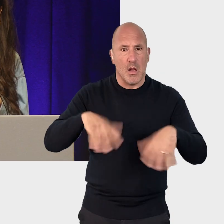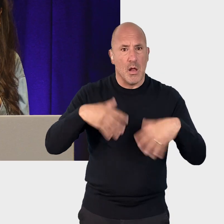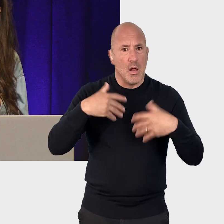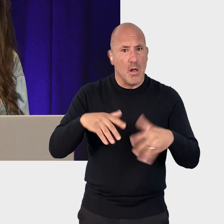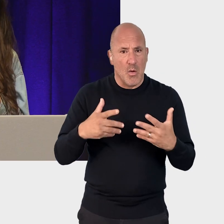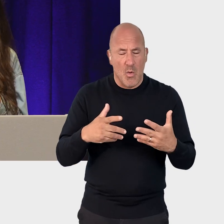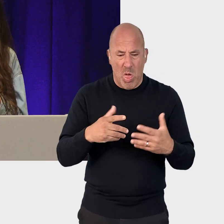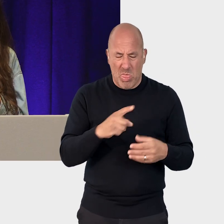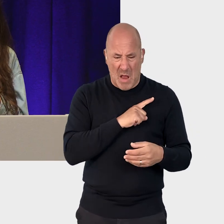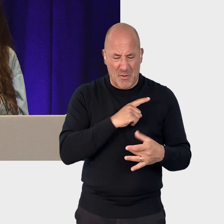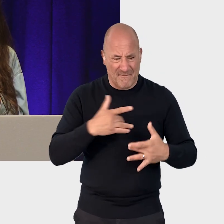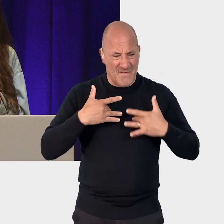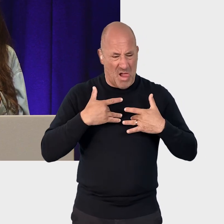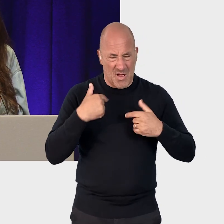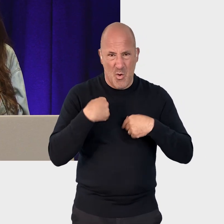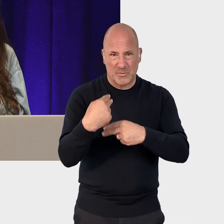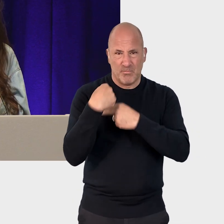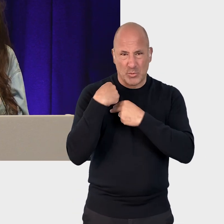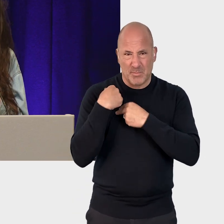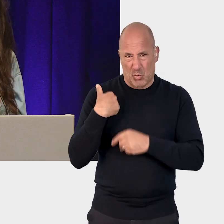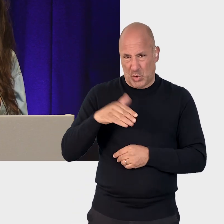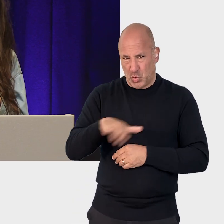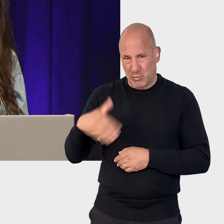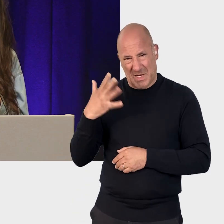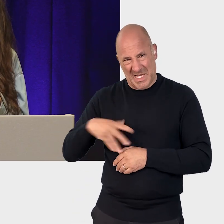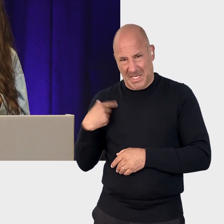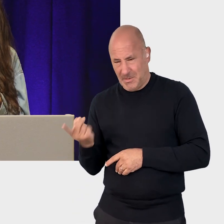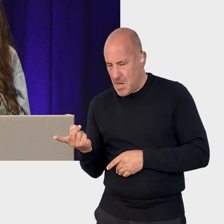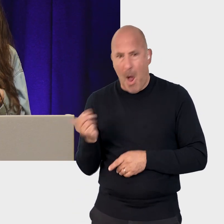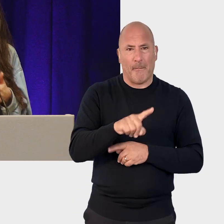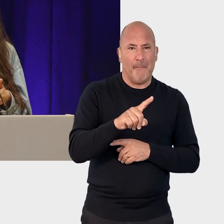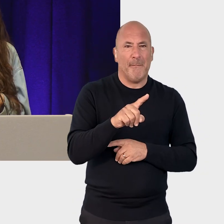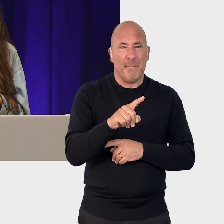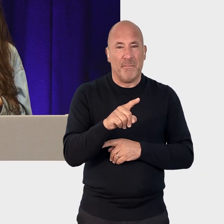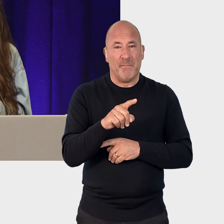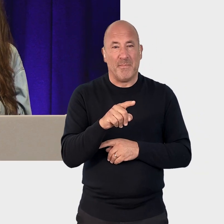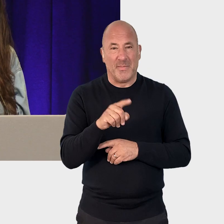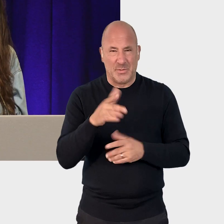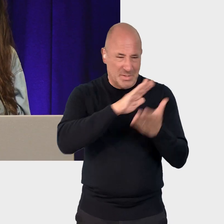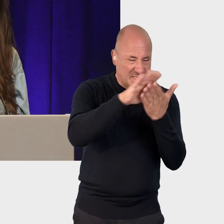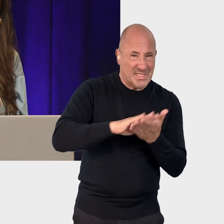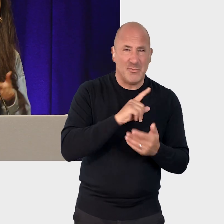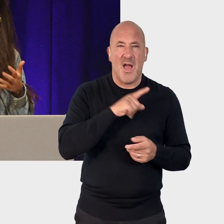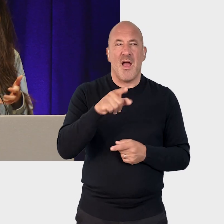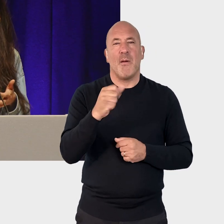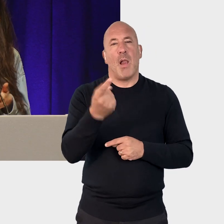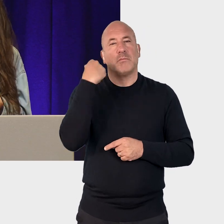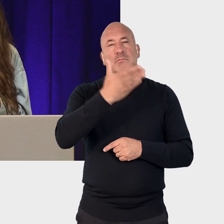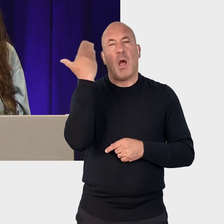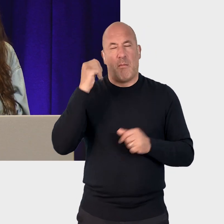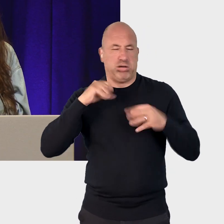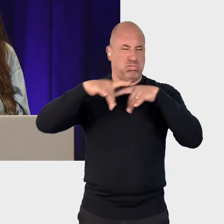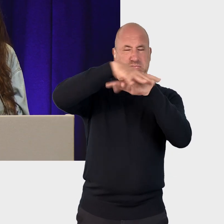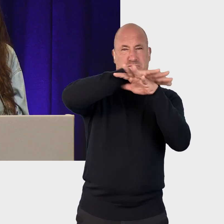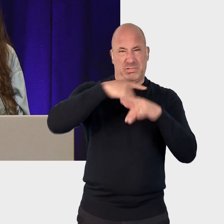her experiences with Public Acts were the reason she felt a responsibility to come out with her children and help commit to the clean-up the